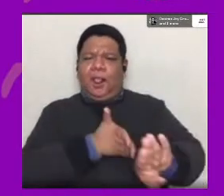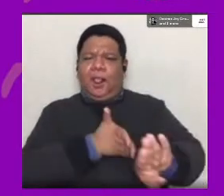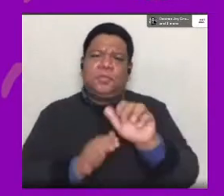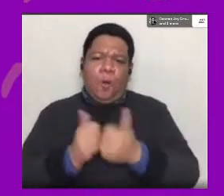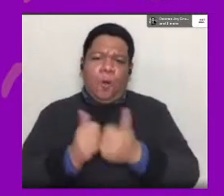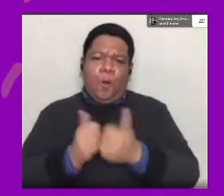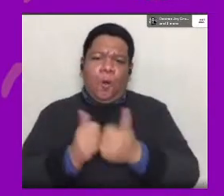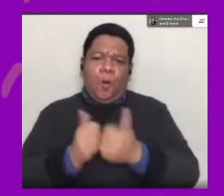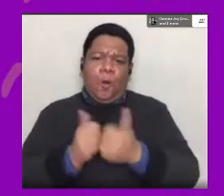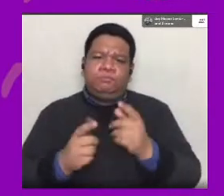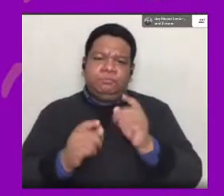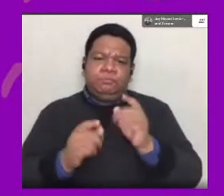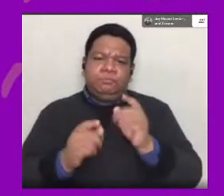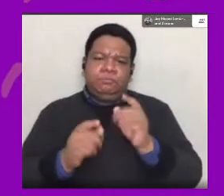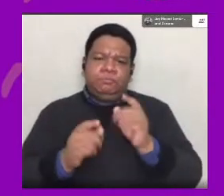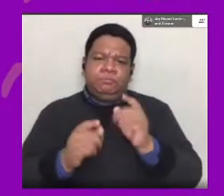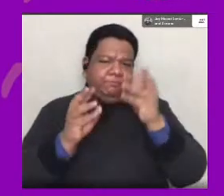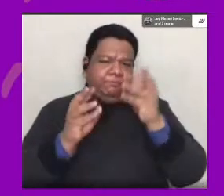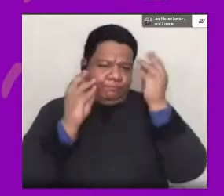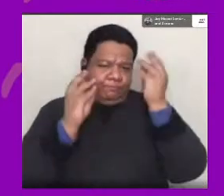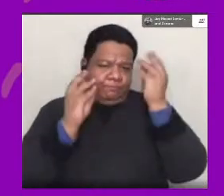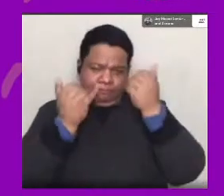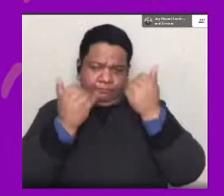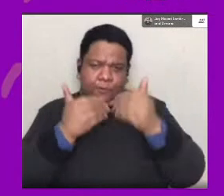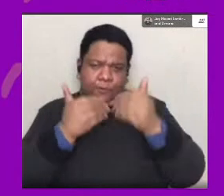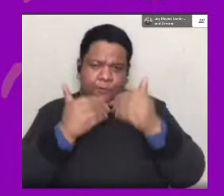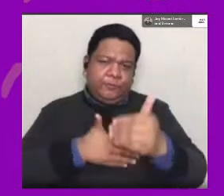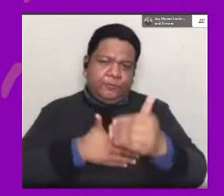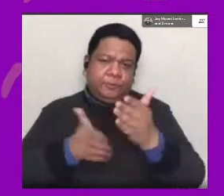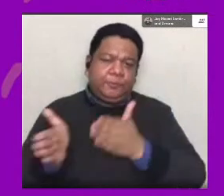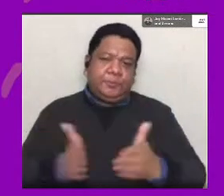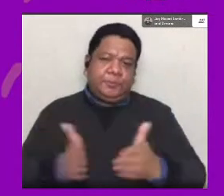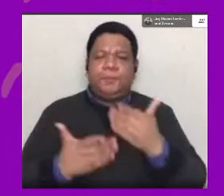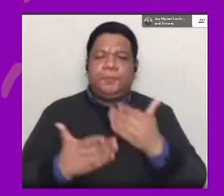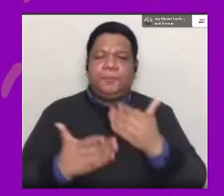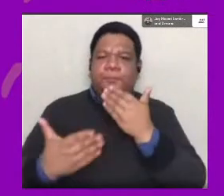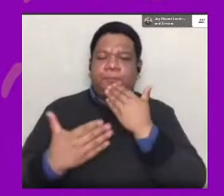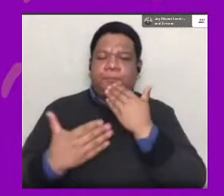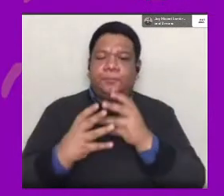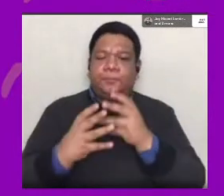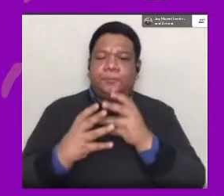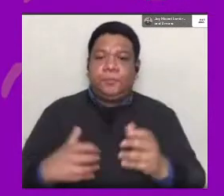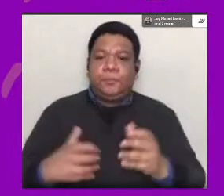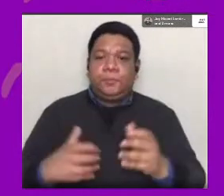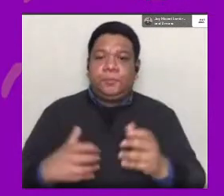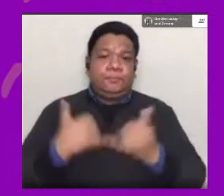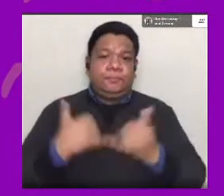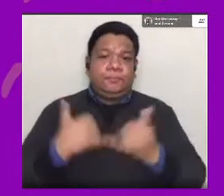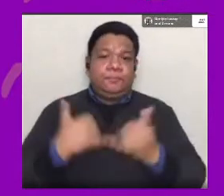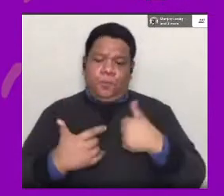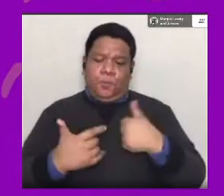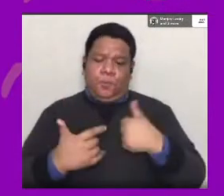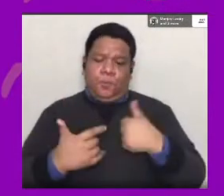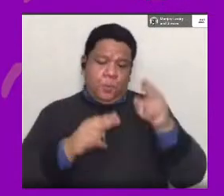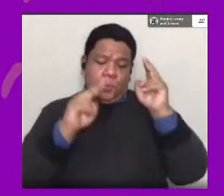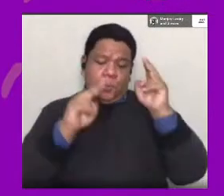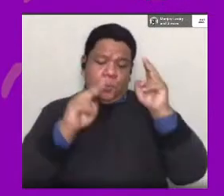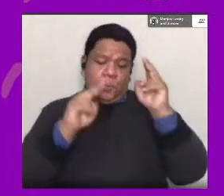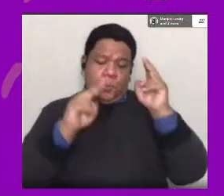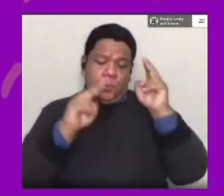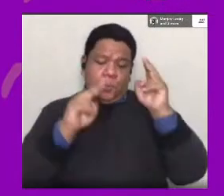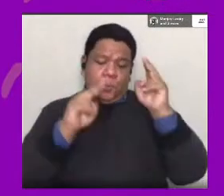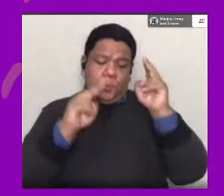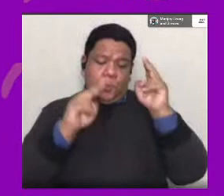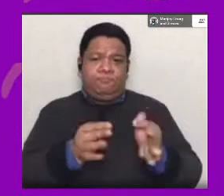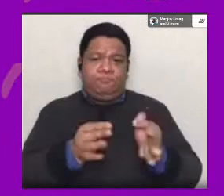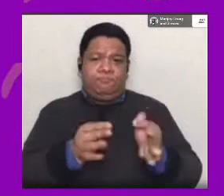think about as we move our plans forward. So thank you very much. And now I have the honor of introducing our keynote